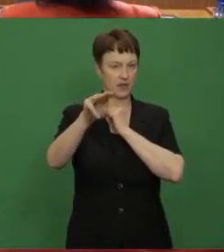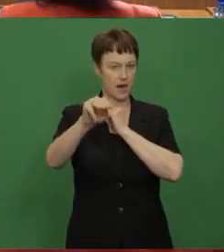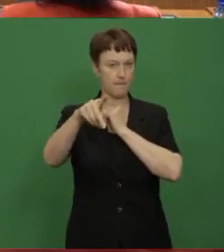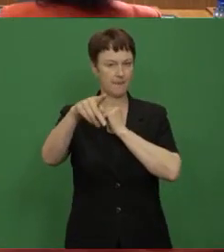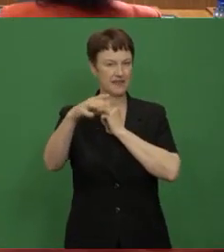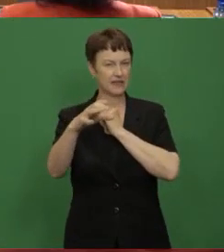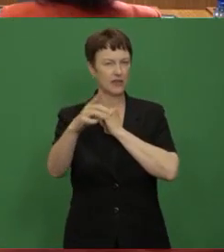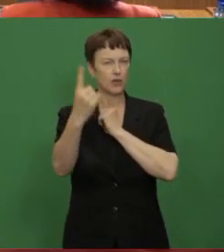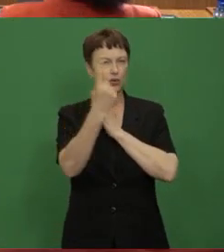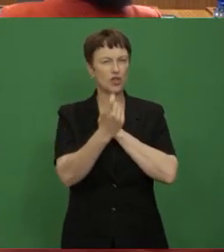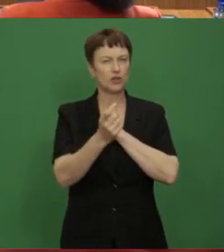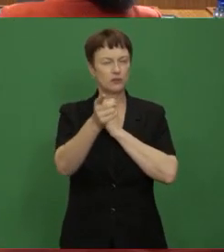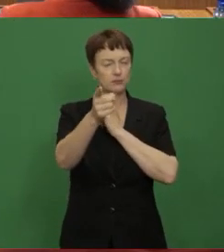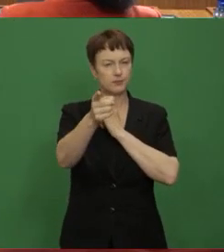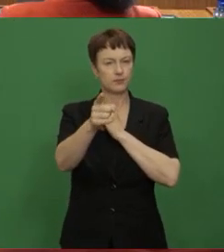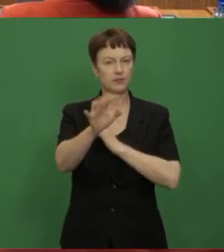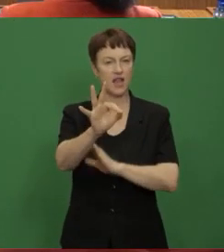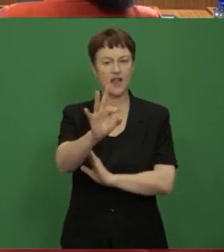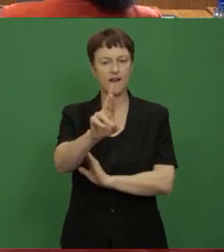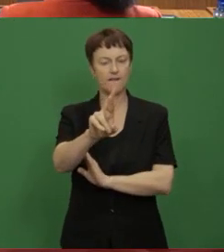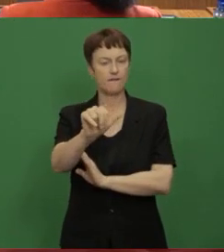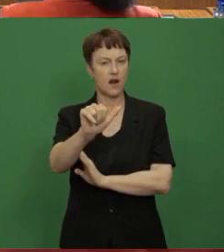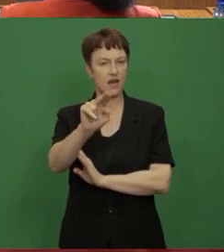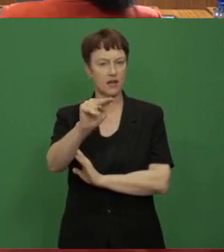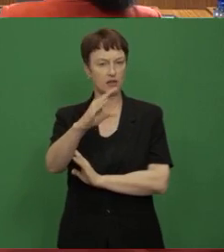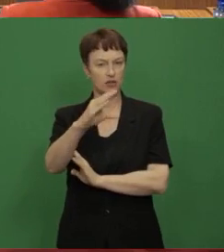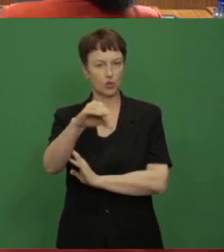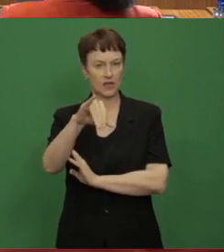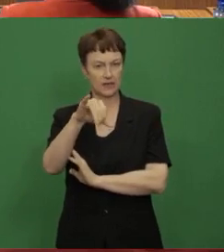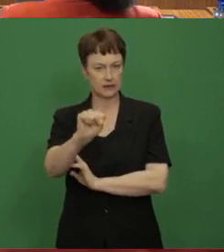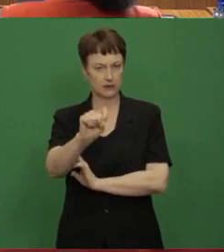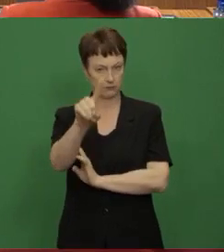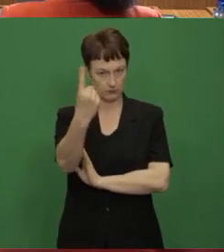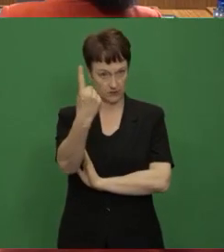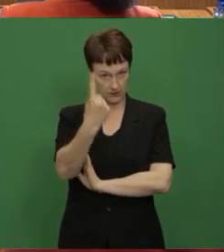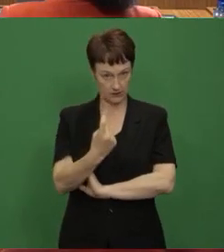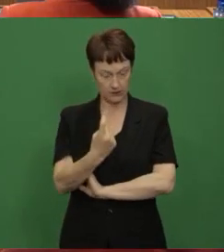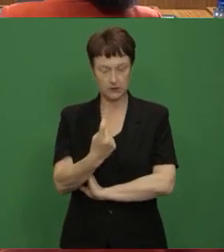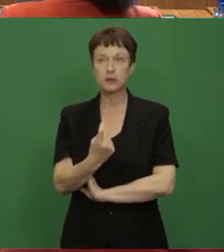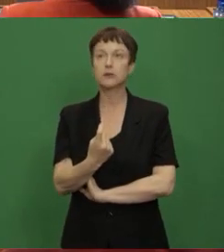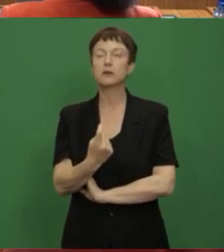Francois, the MPC didn't discuss this nationalization thing, but...